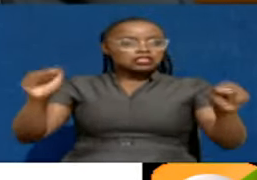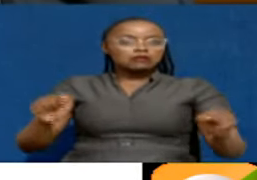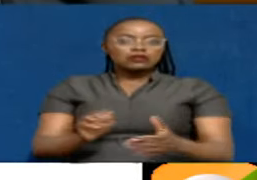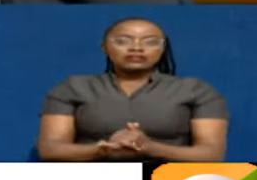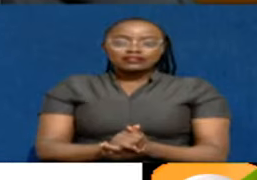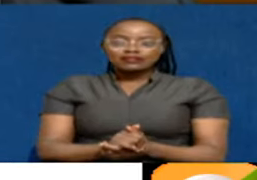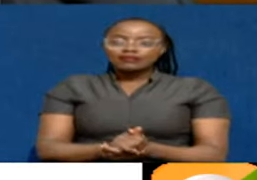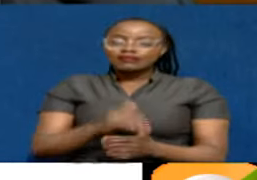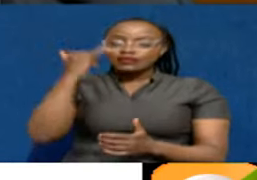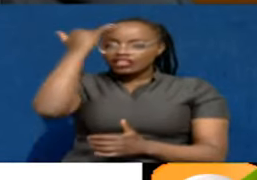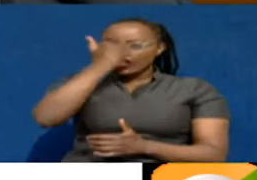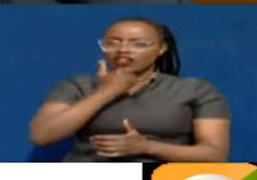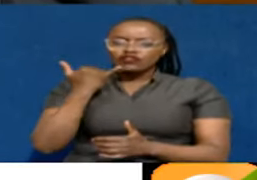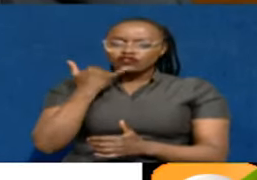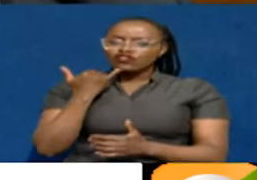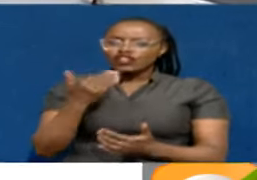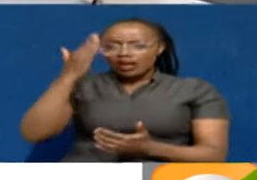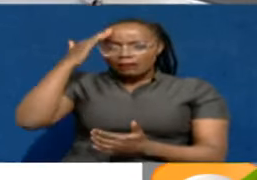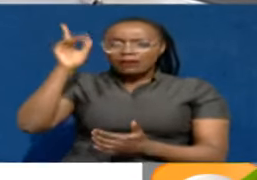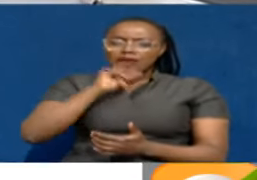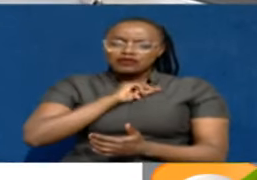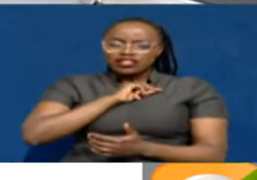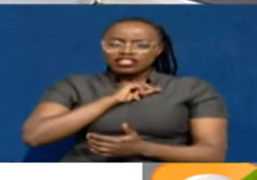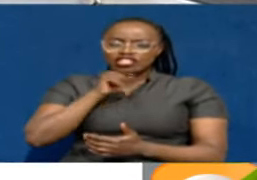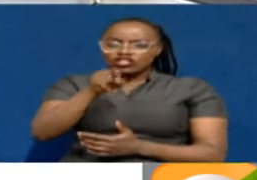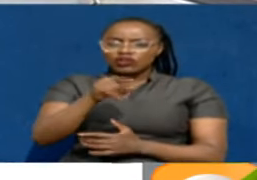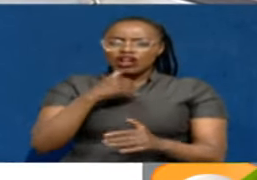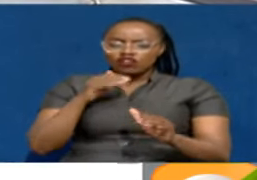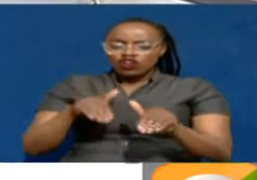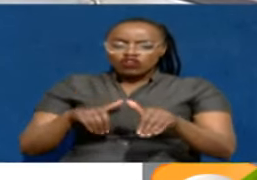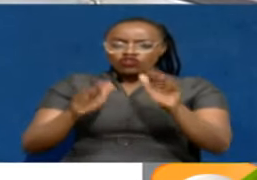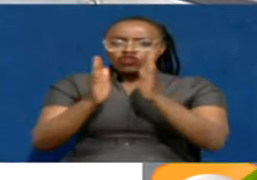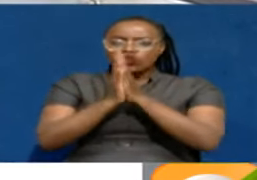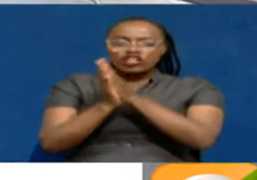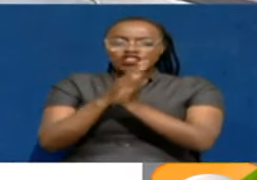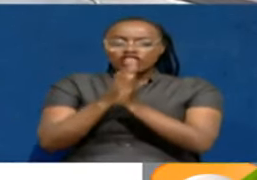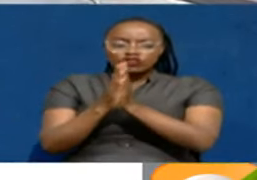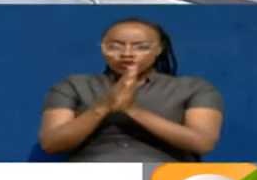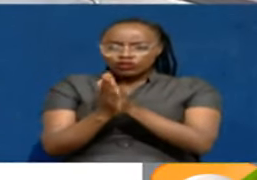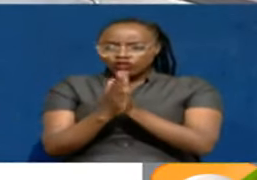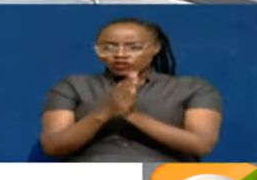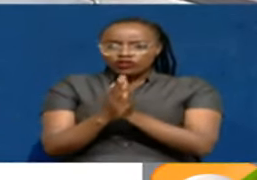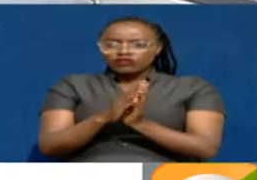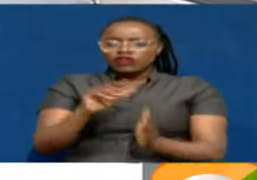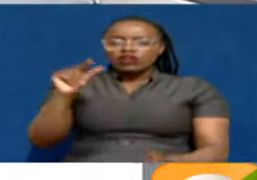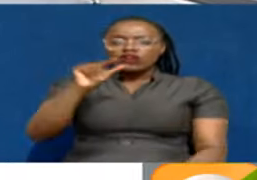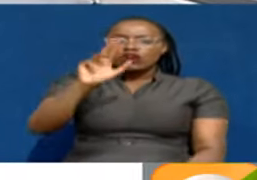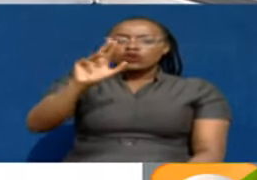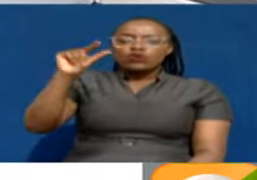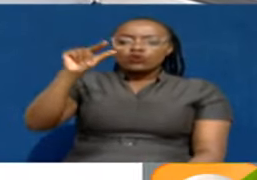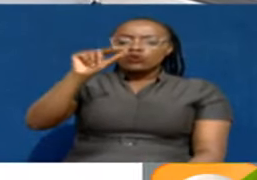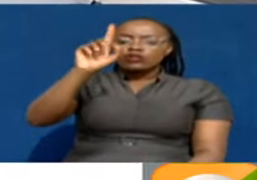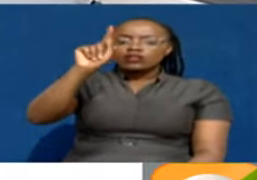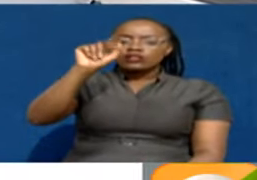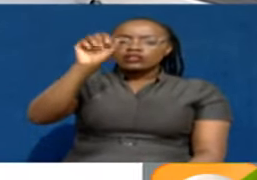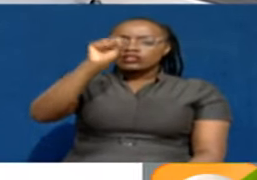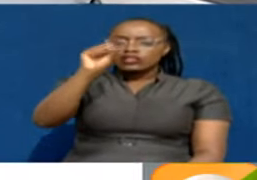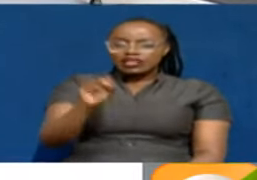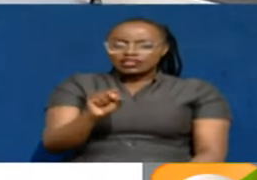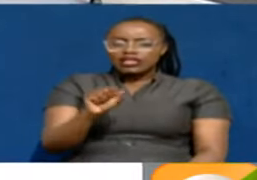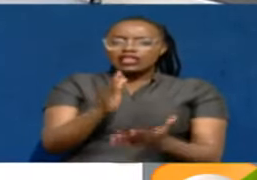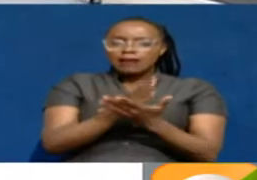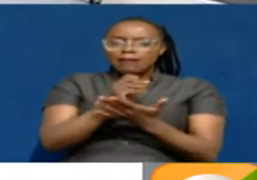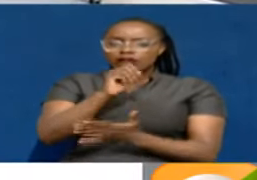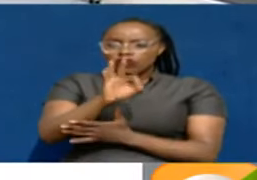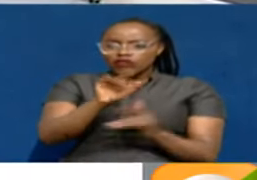And Yvonne, I know that you followed this story of the Guptas, mm-hmm. that is part of